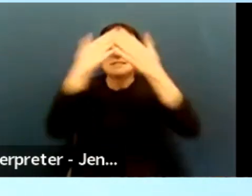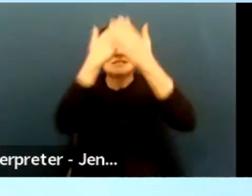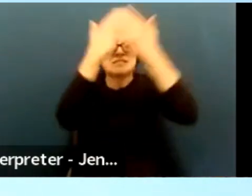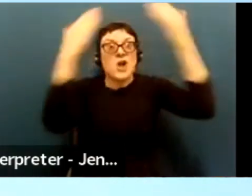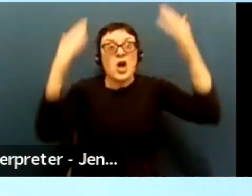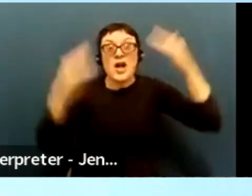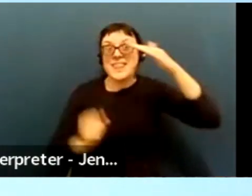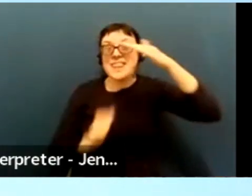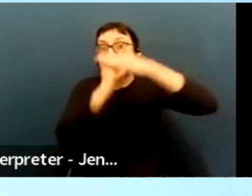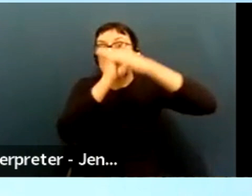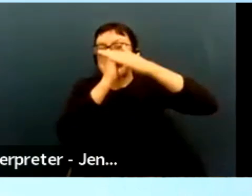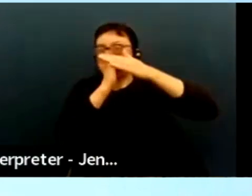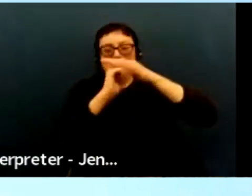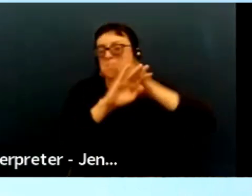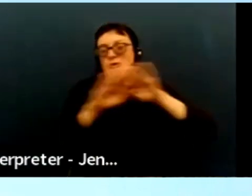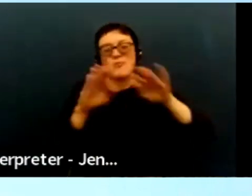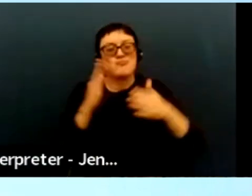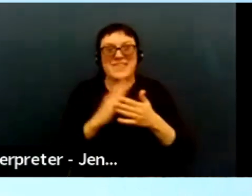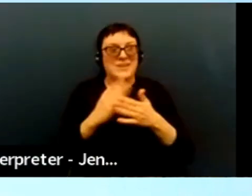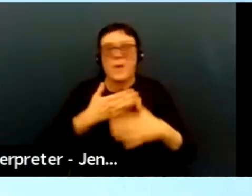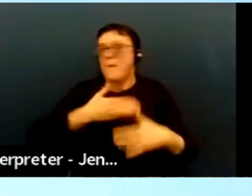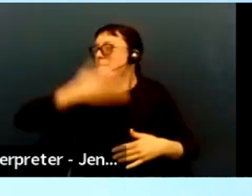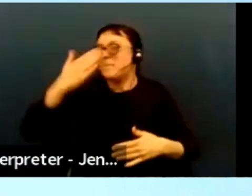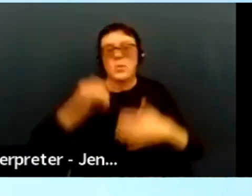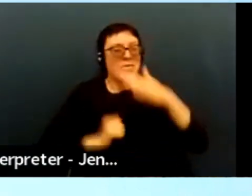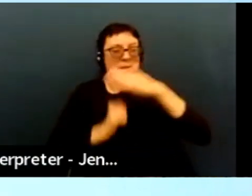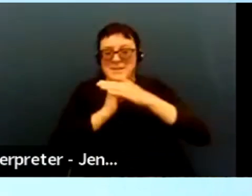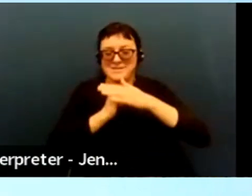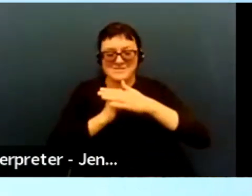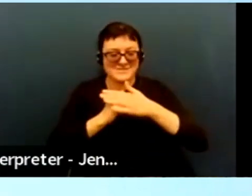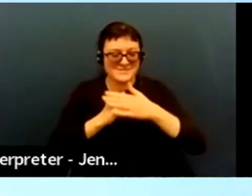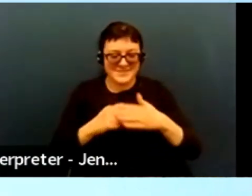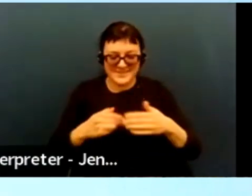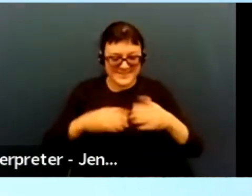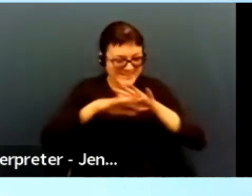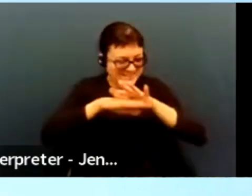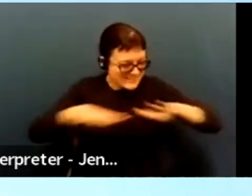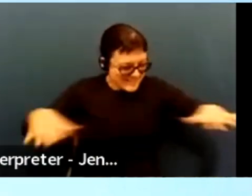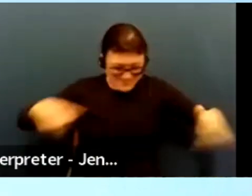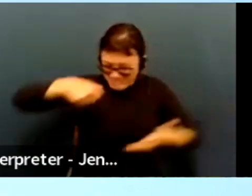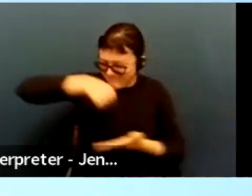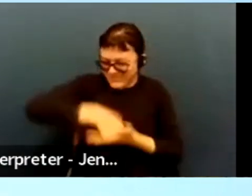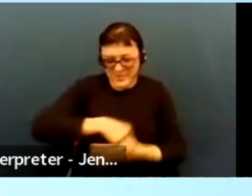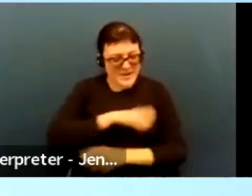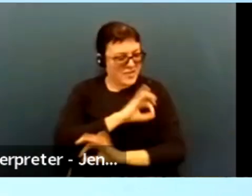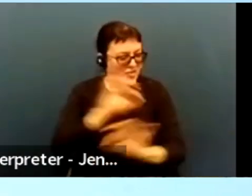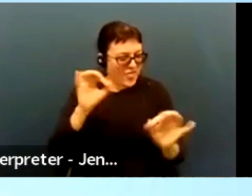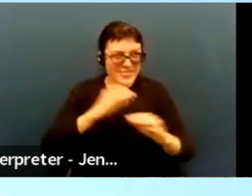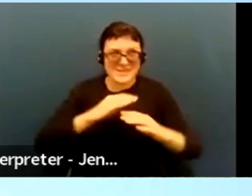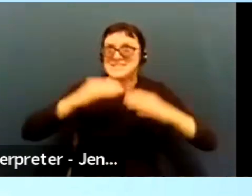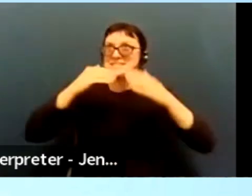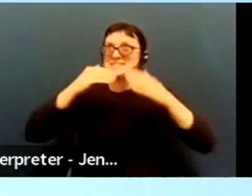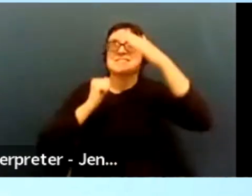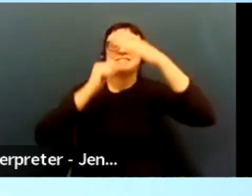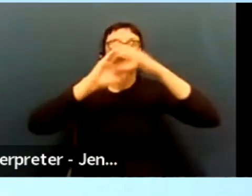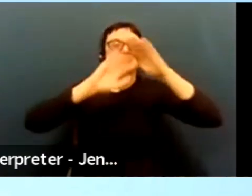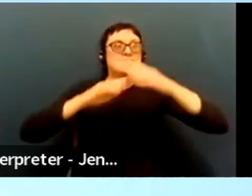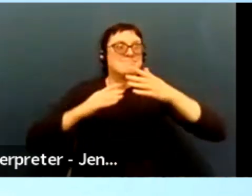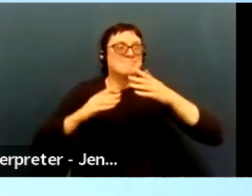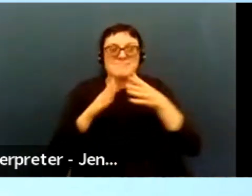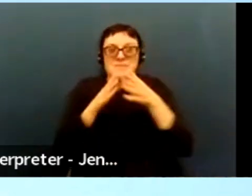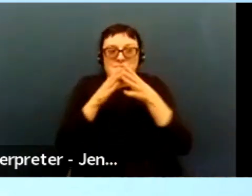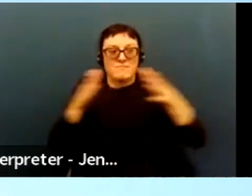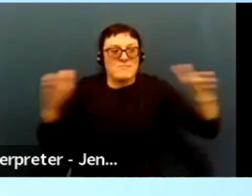mind and inhabit any person, whether it was a 13-year-old girl in love at first sight